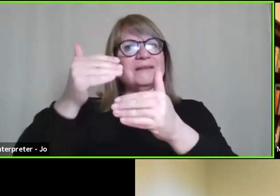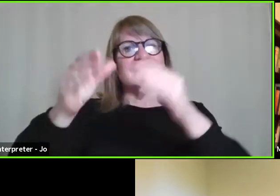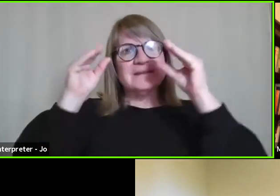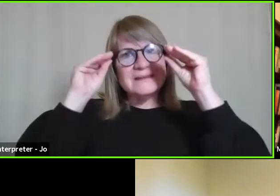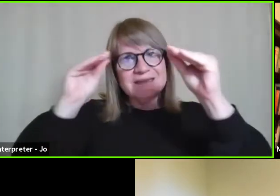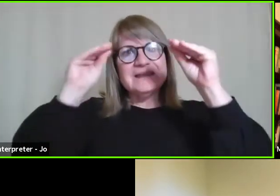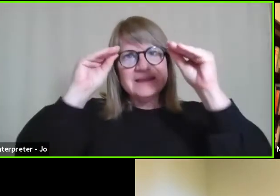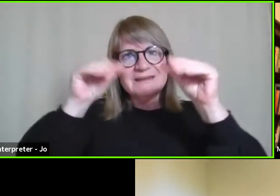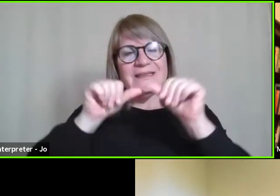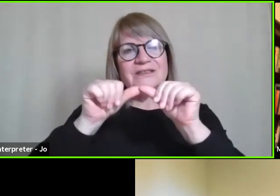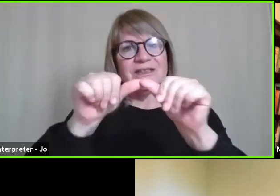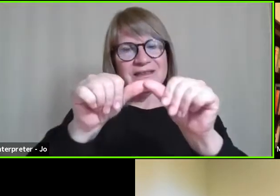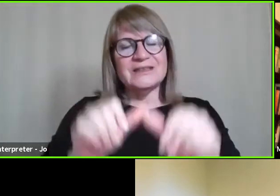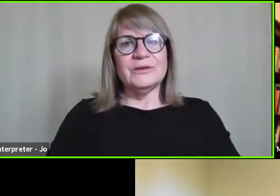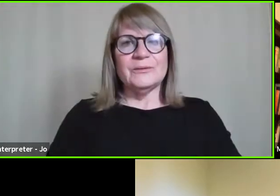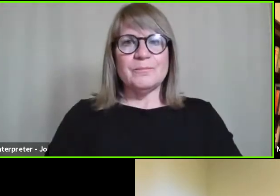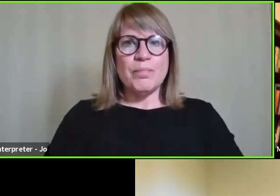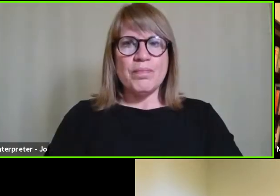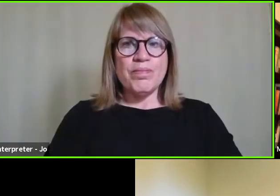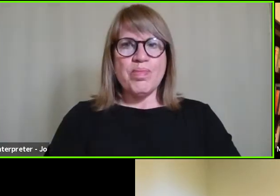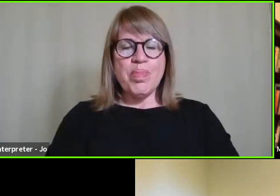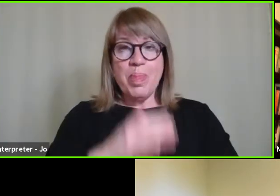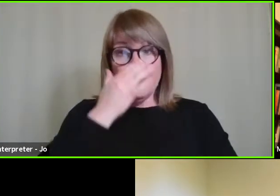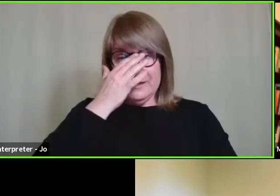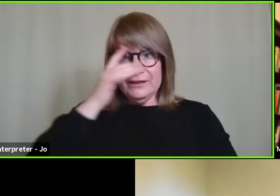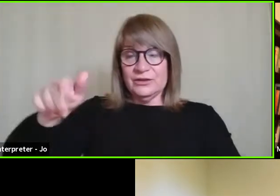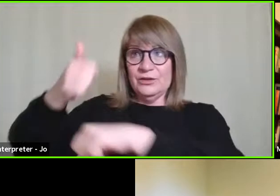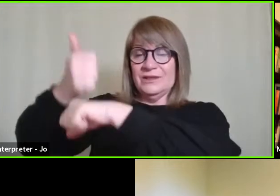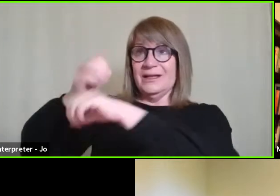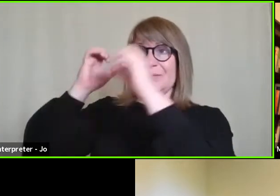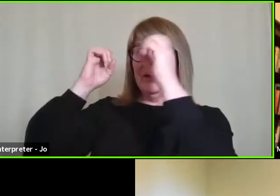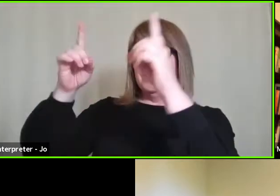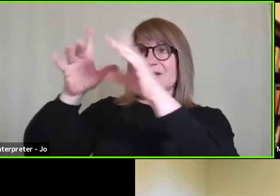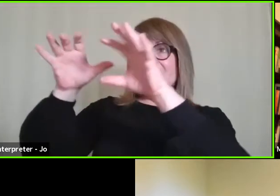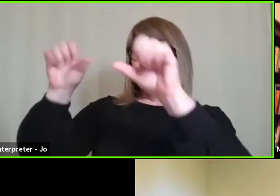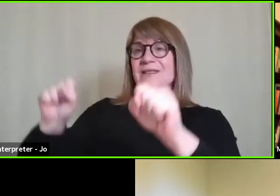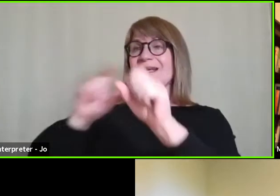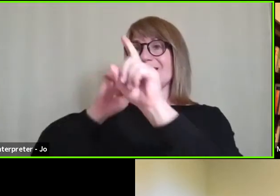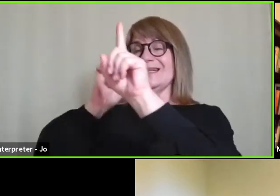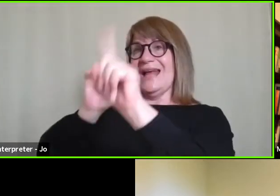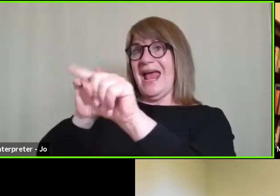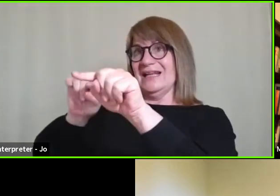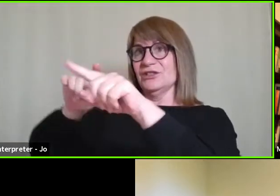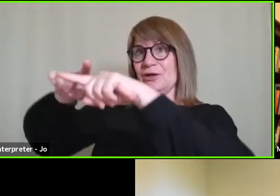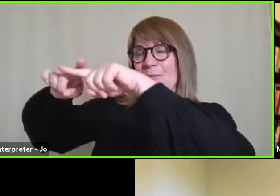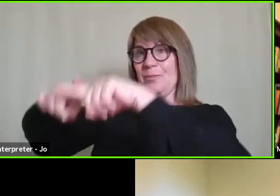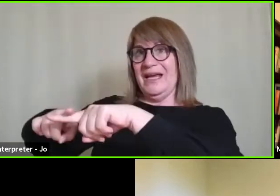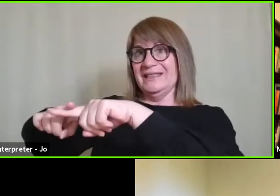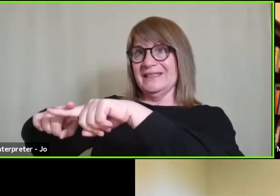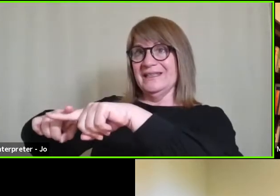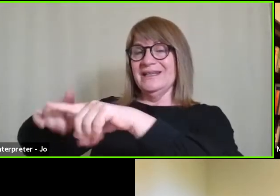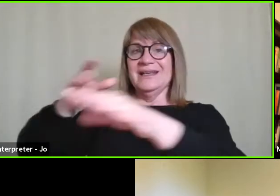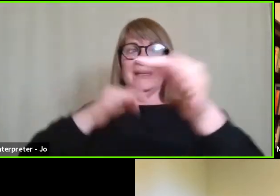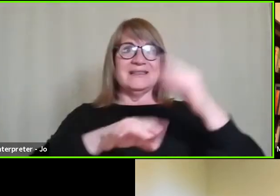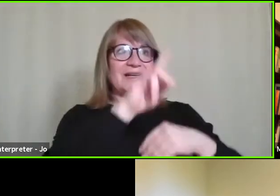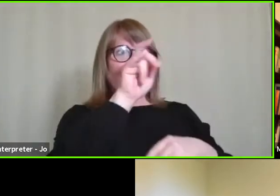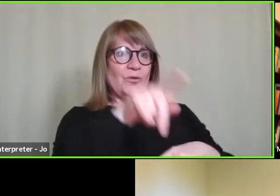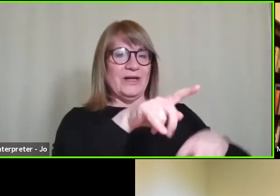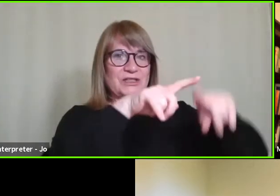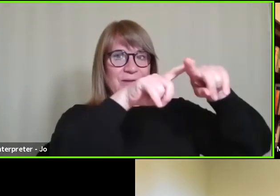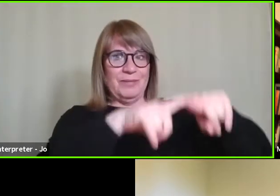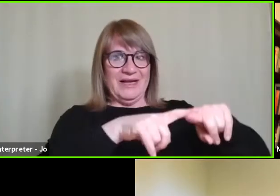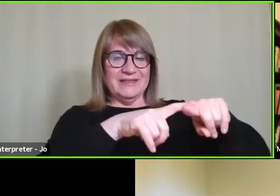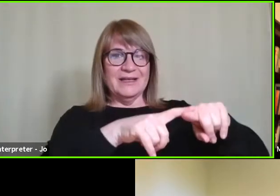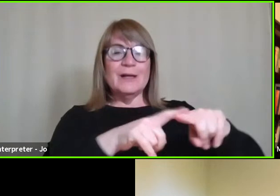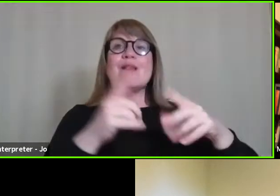right and so you move from a answer based curriculum into a question-based curriculum so you're inviting students to interrogate and to ask questions